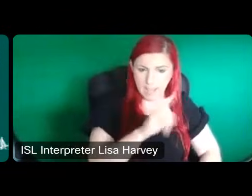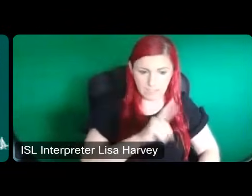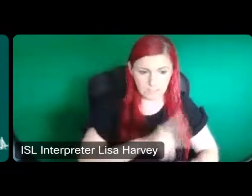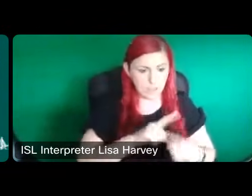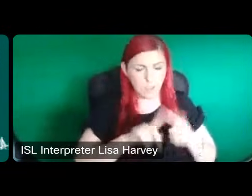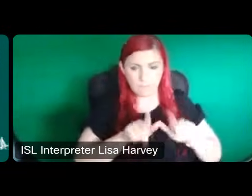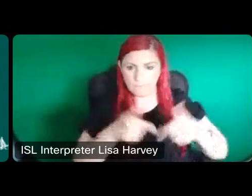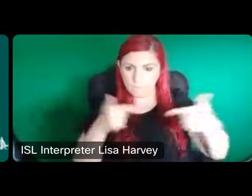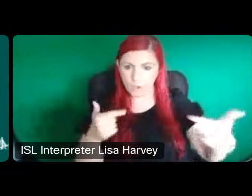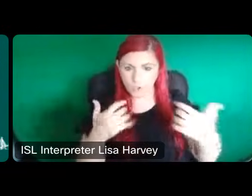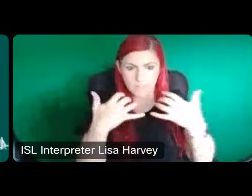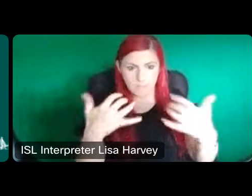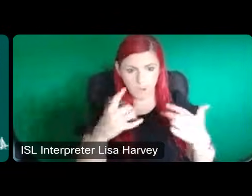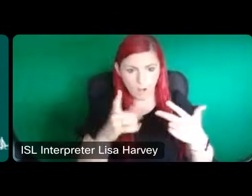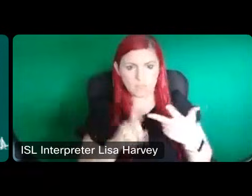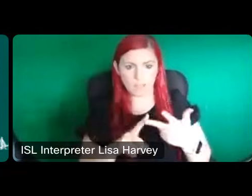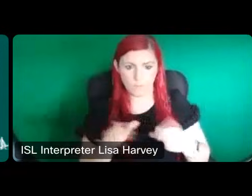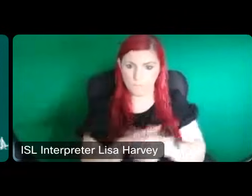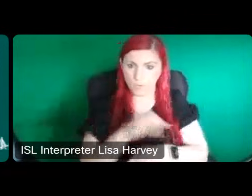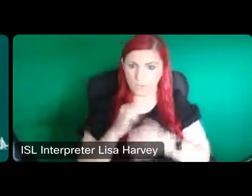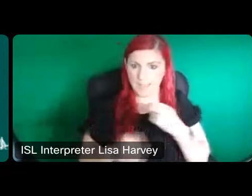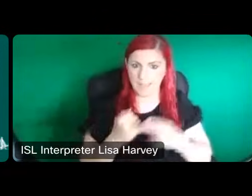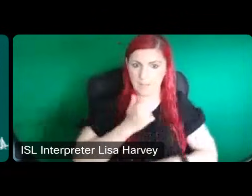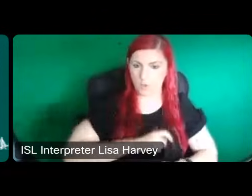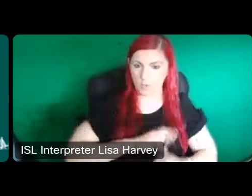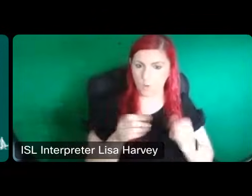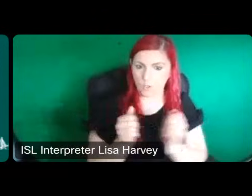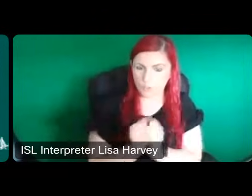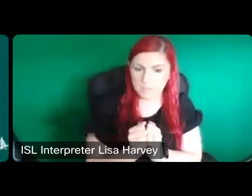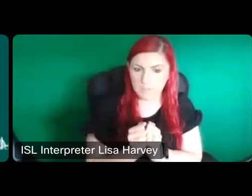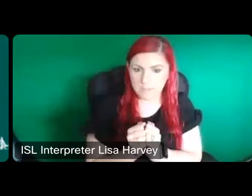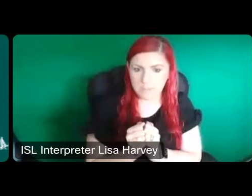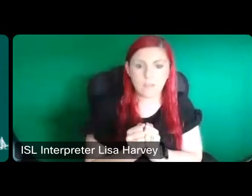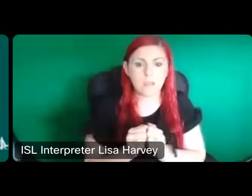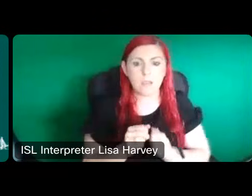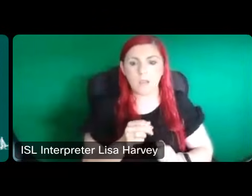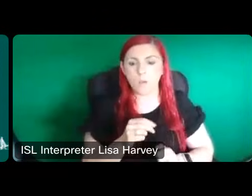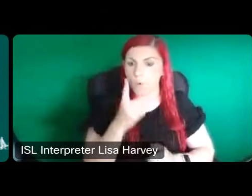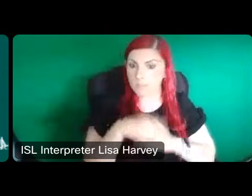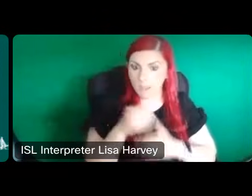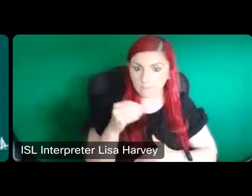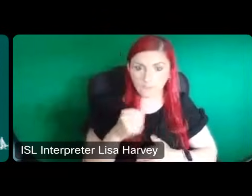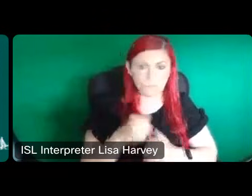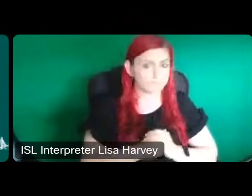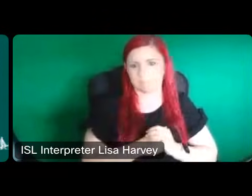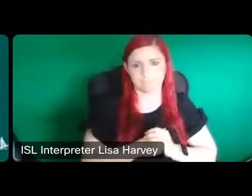to full-day in-person workshops. It's not a once-off exercise. It has to be refreshed